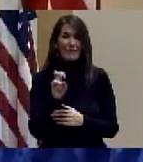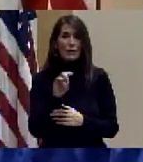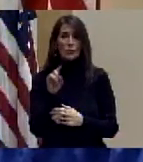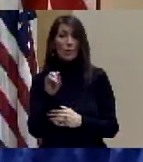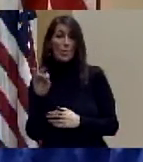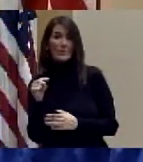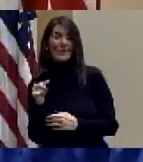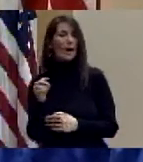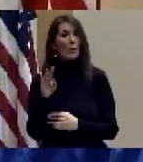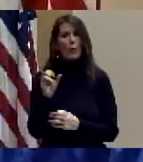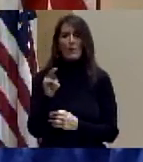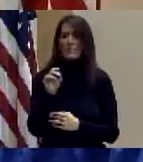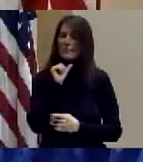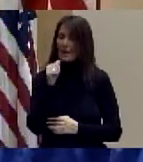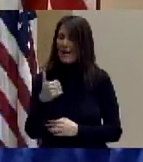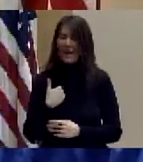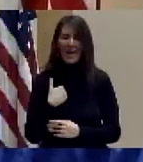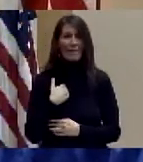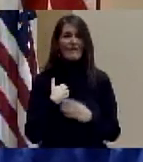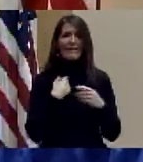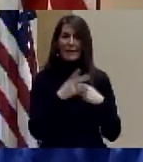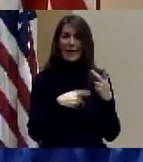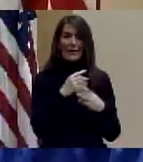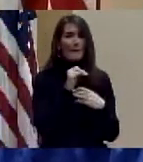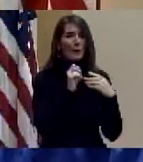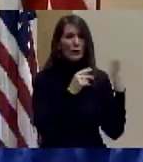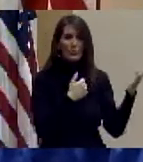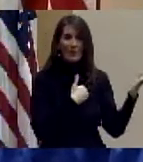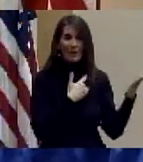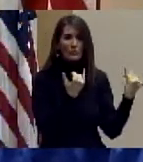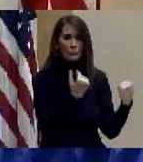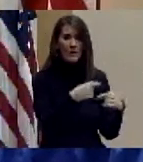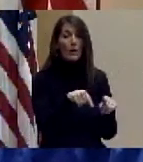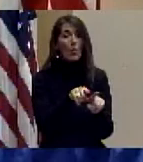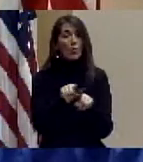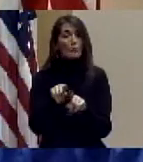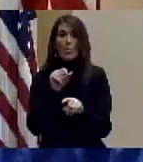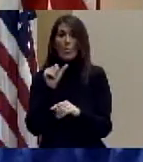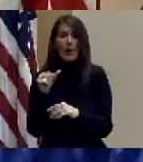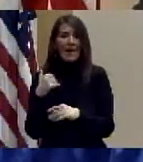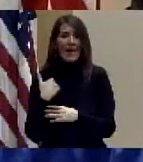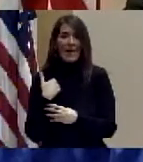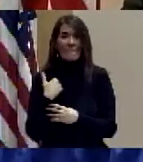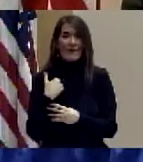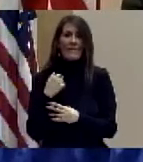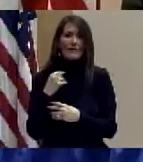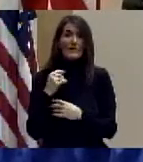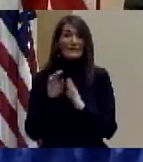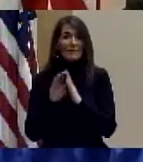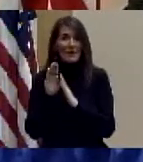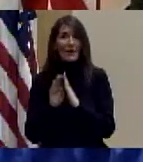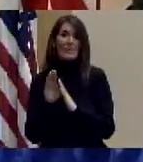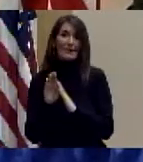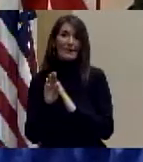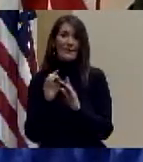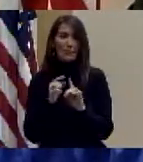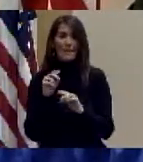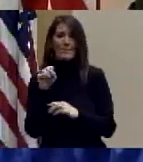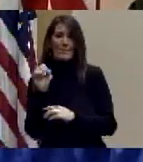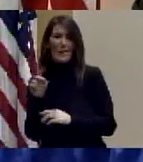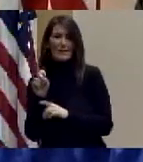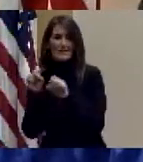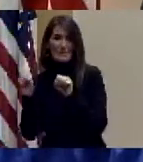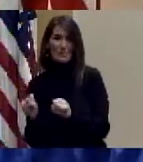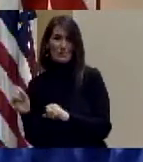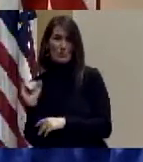not have the park system that it has today, nor would it have the developed amenities in that park system.